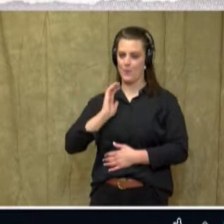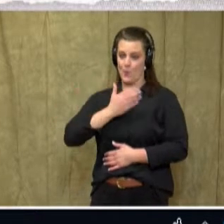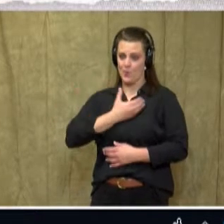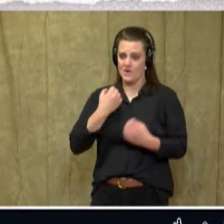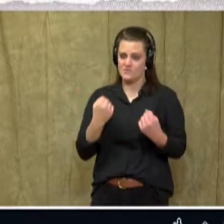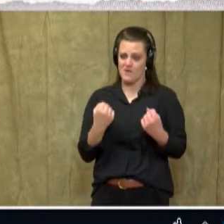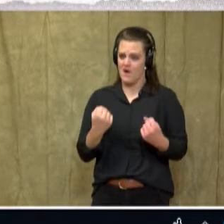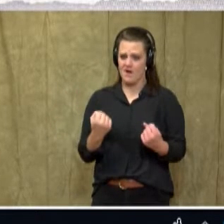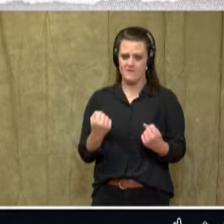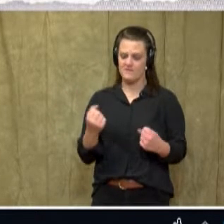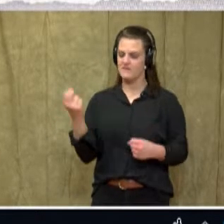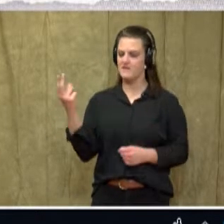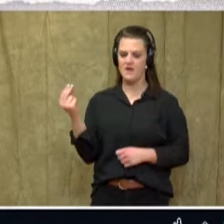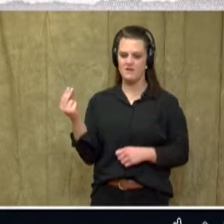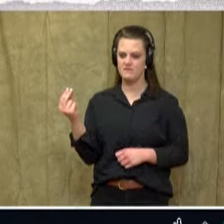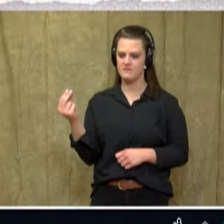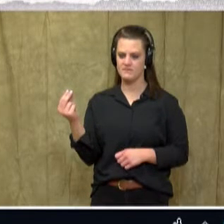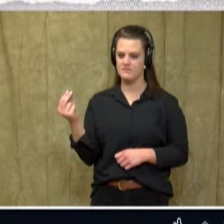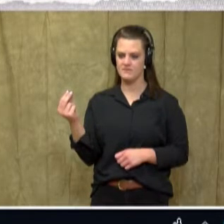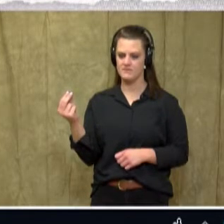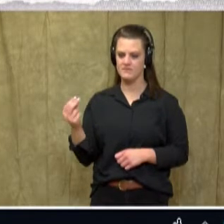driving in the car, but